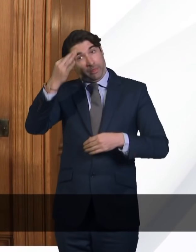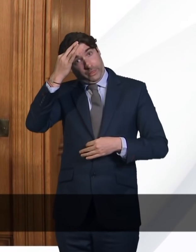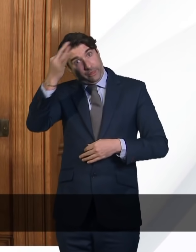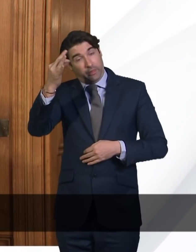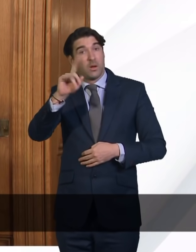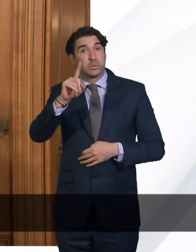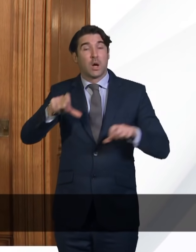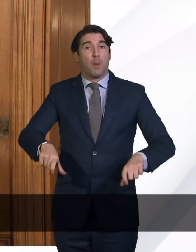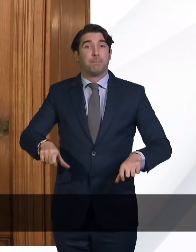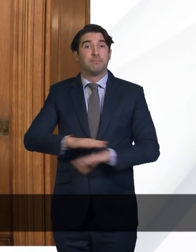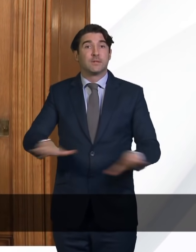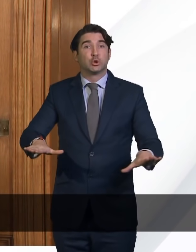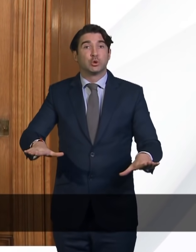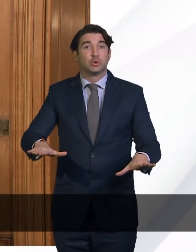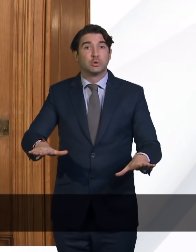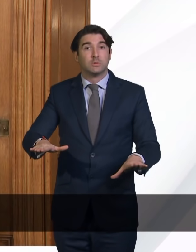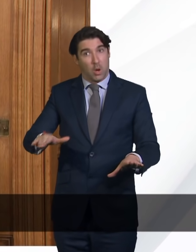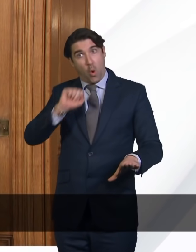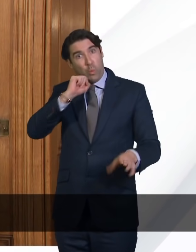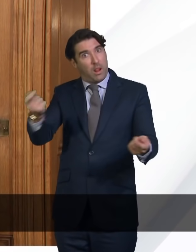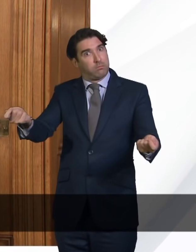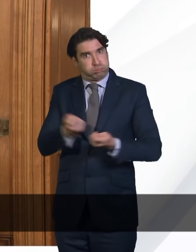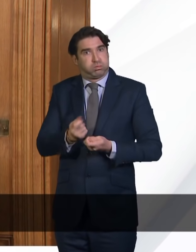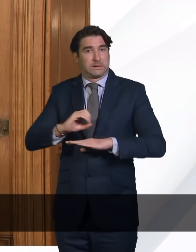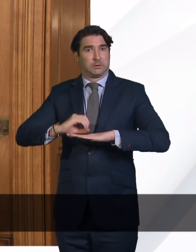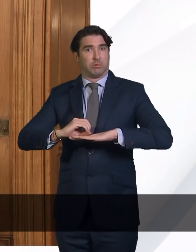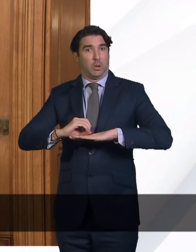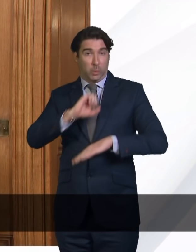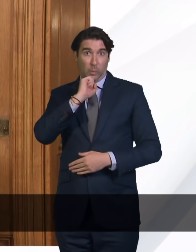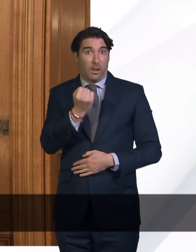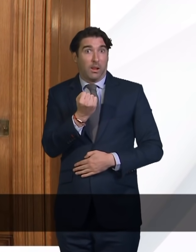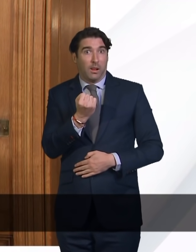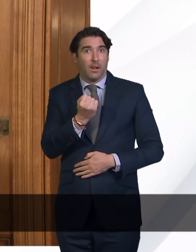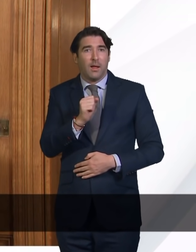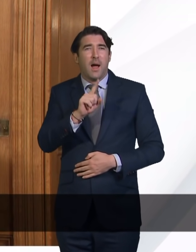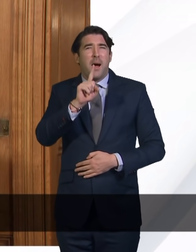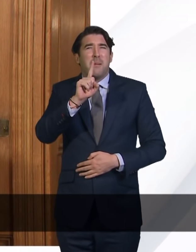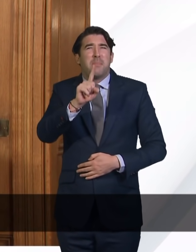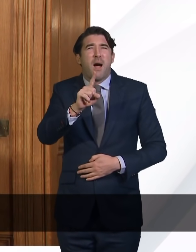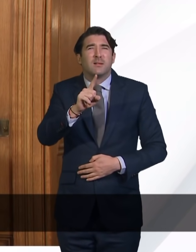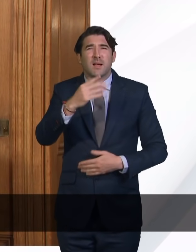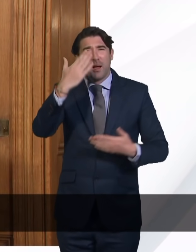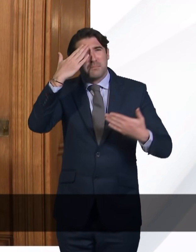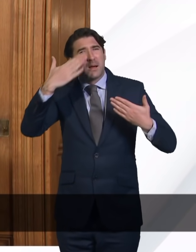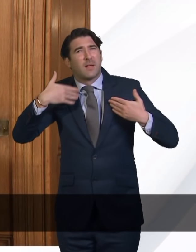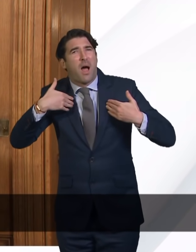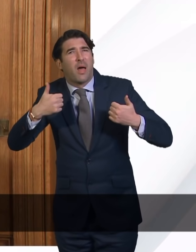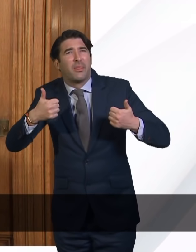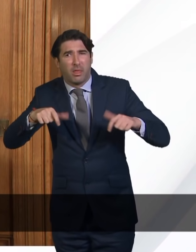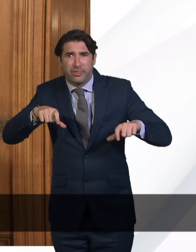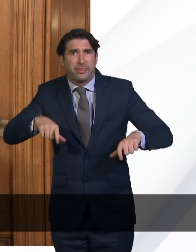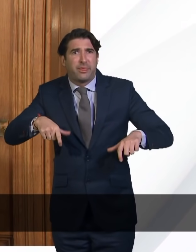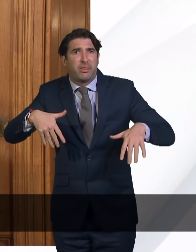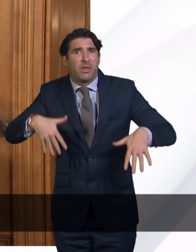and economically. And it is, the economic impact of that on health in the long run would be substantial. So trying to find a way